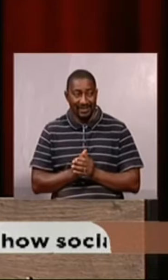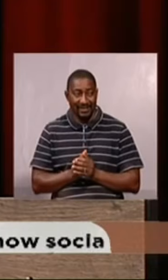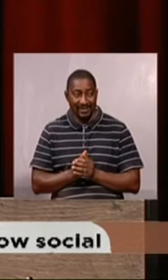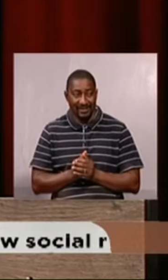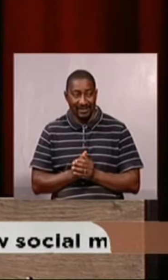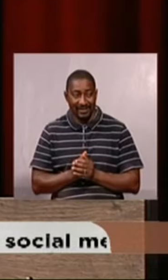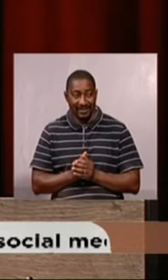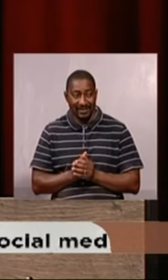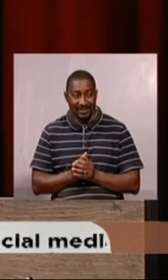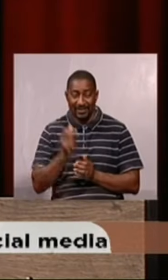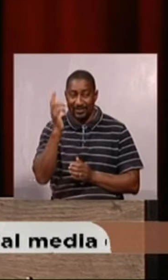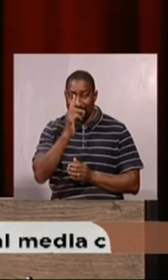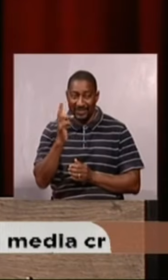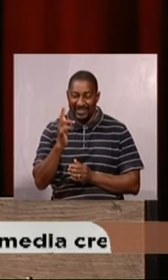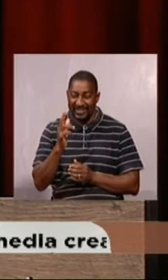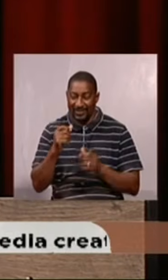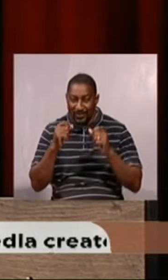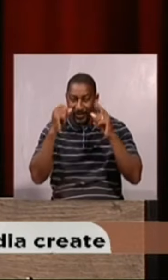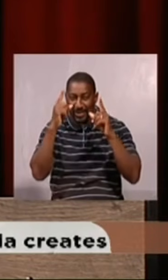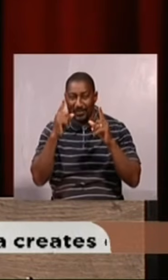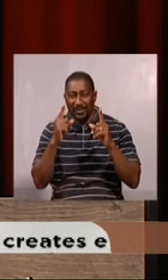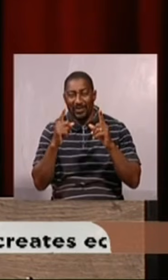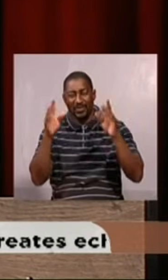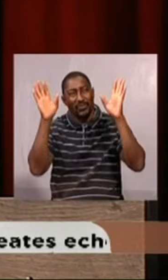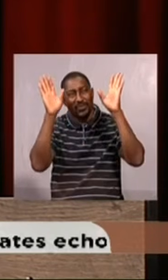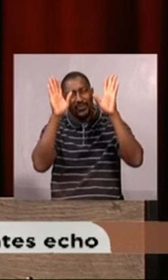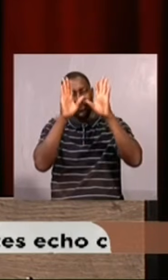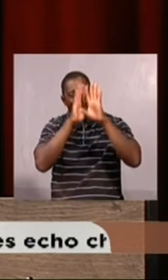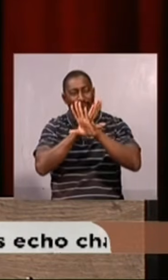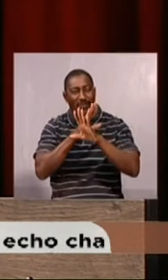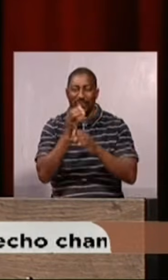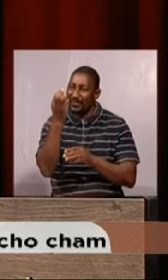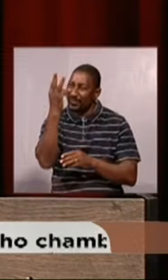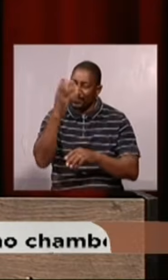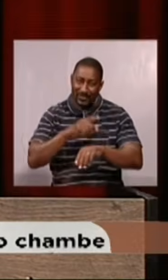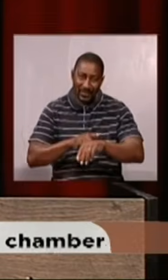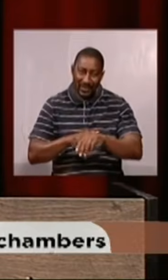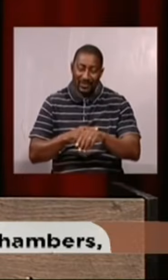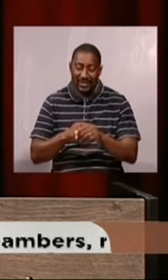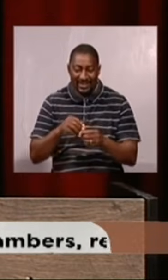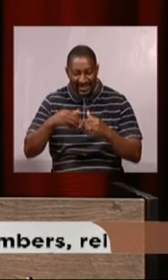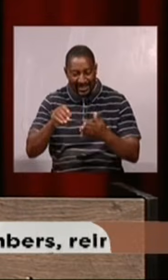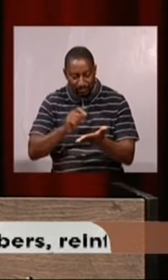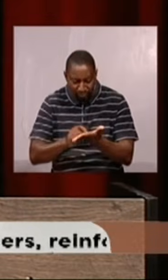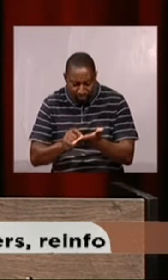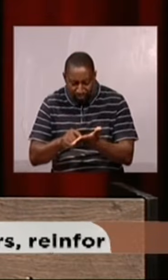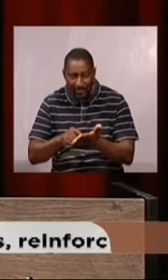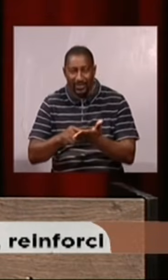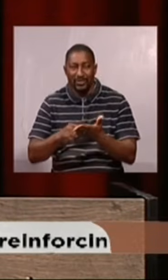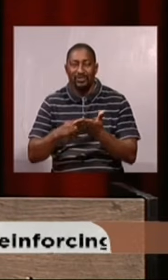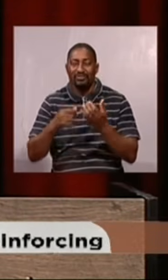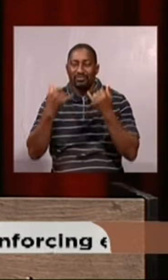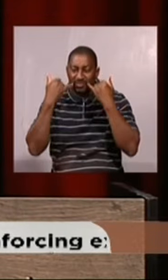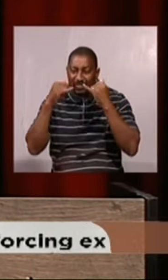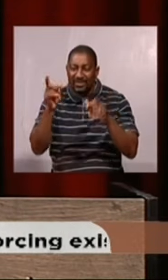o'clock and just, posts. Randomly retweets by accident. what should I not do if I'm running for public office